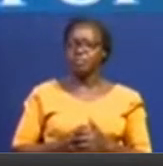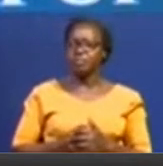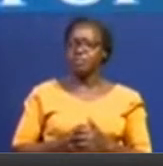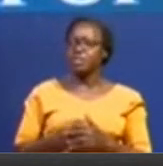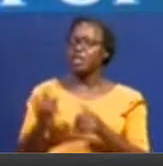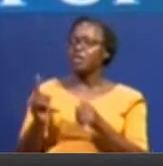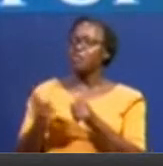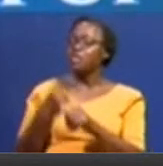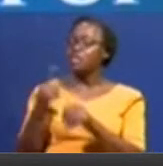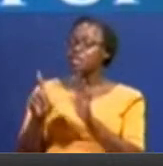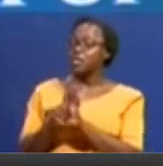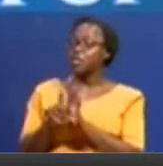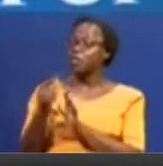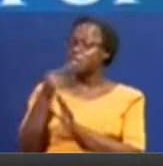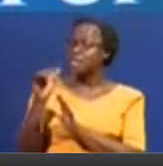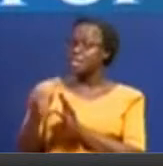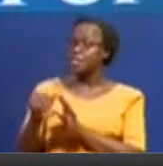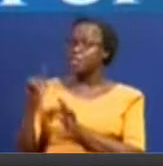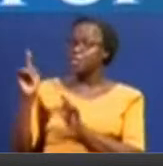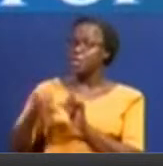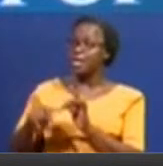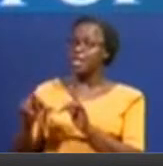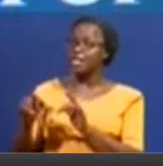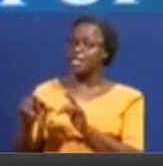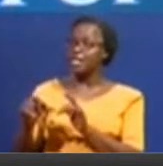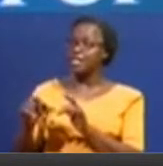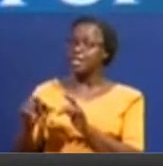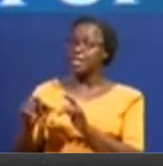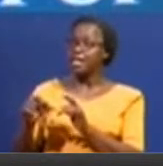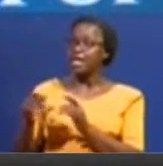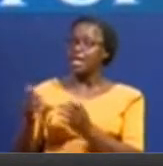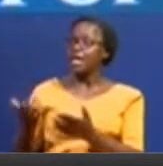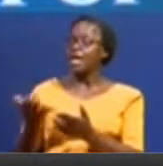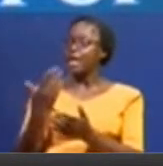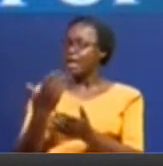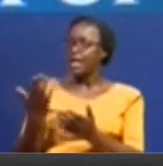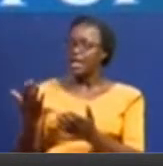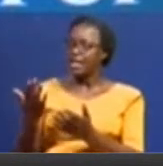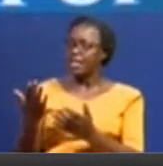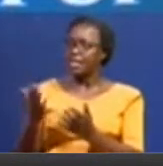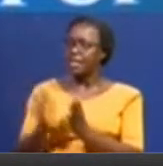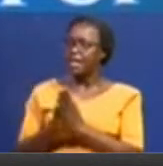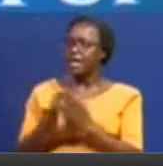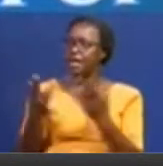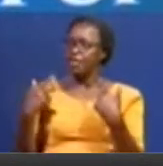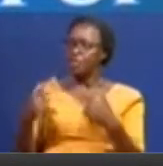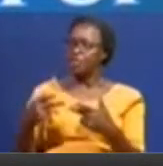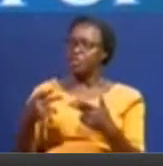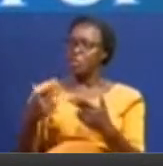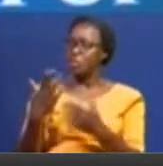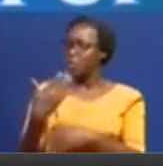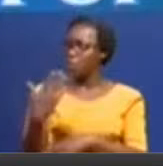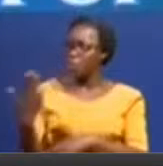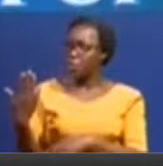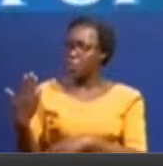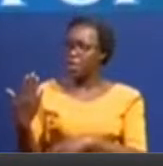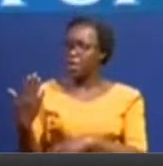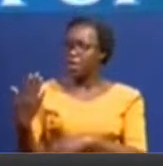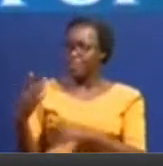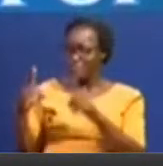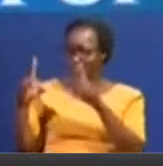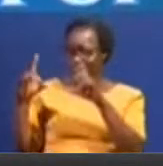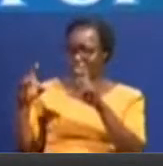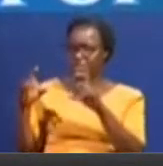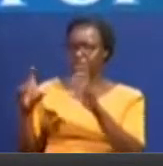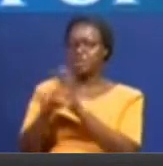First of all, the law says that you cannot carry the physical ballot. There's nothing that talks about what you take on your phone. There's